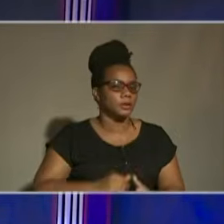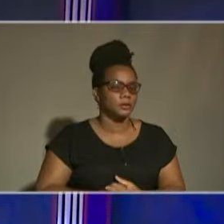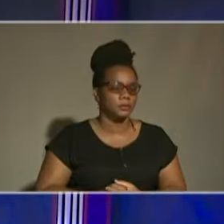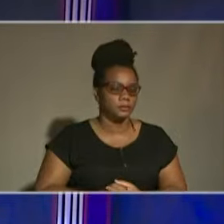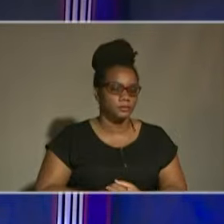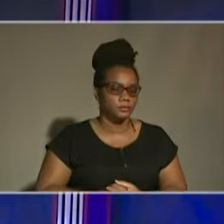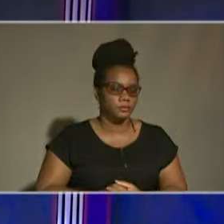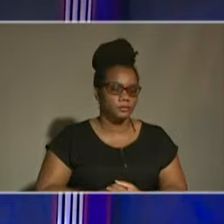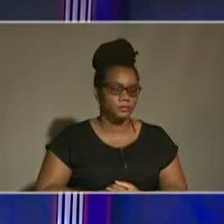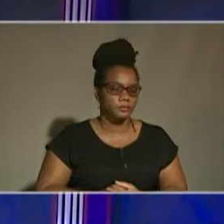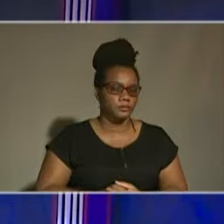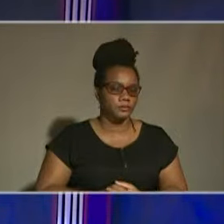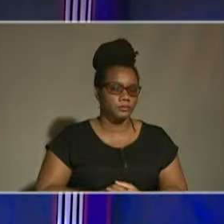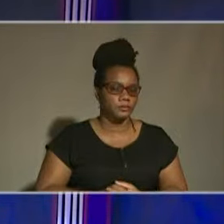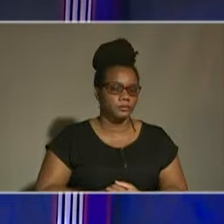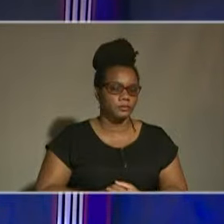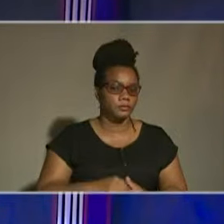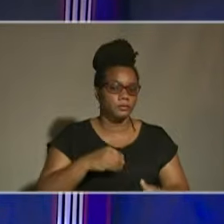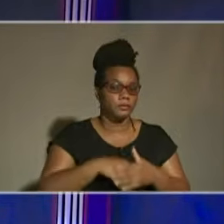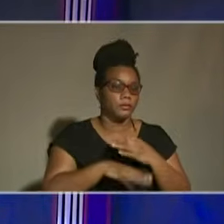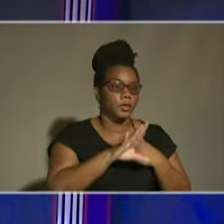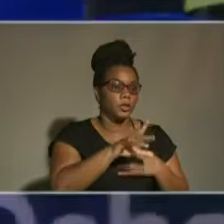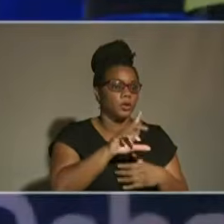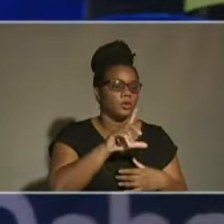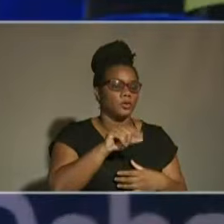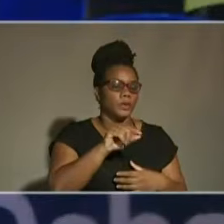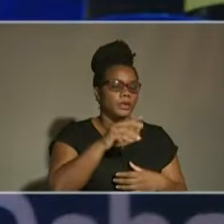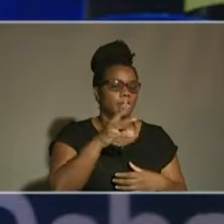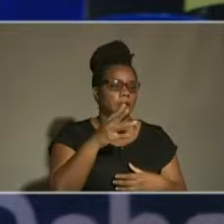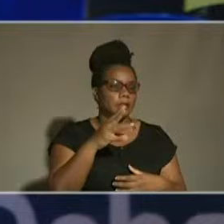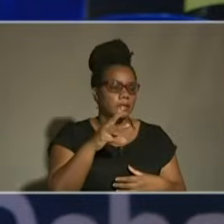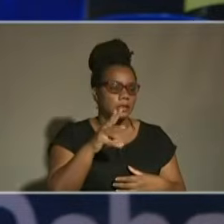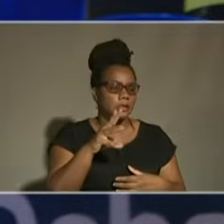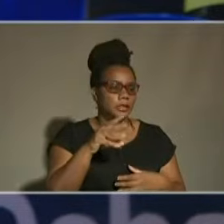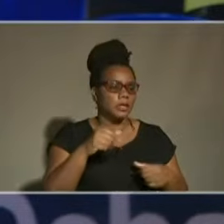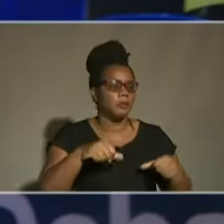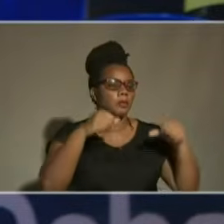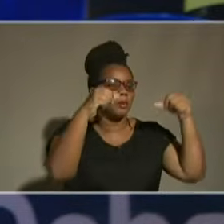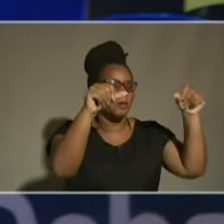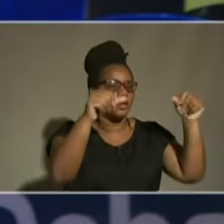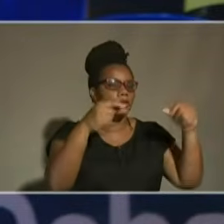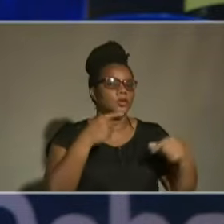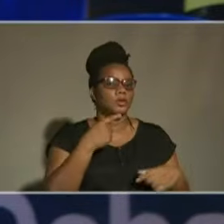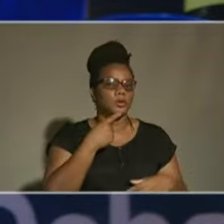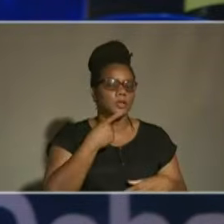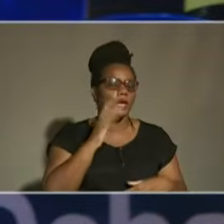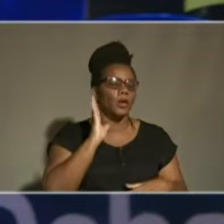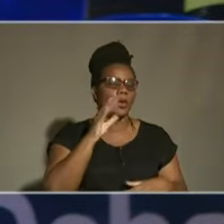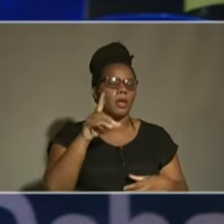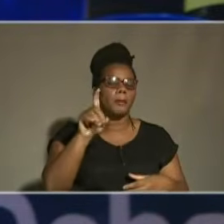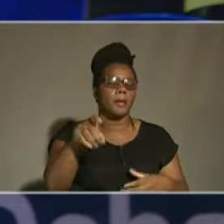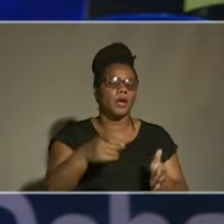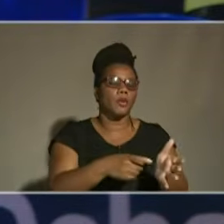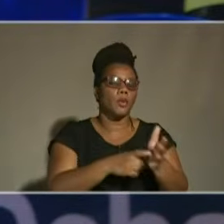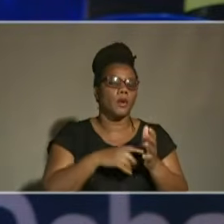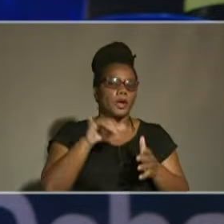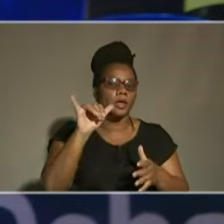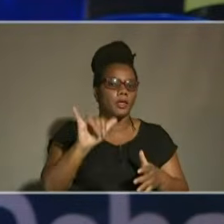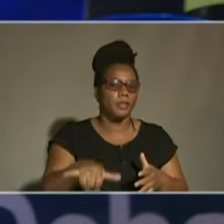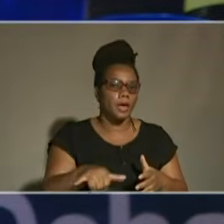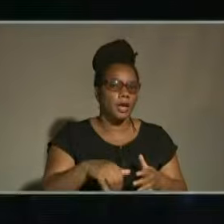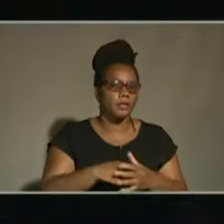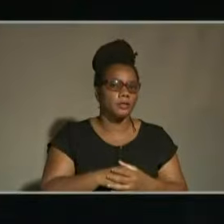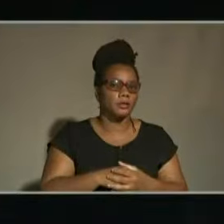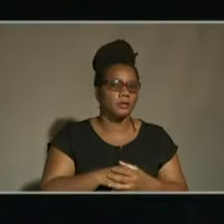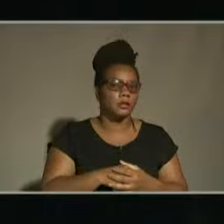Dr. Holness, in your 2016 manifesto, you said, quote, will make it mandatory that the appointment to sensitive